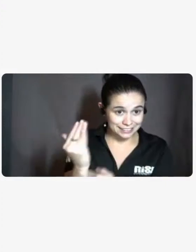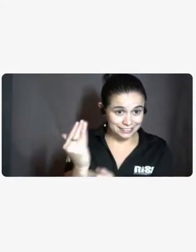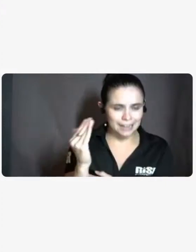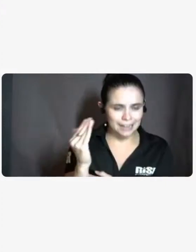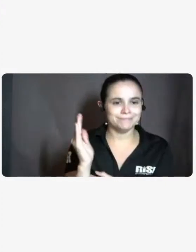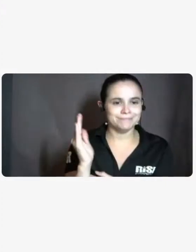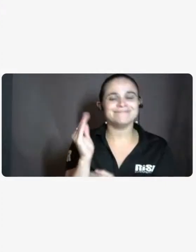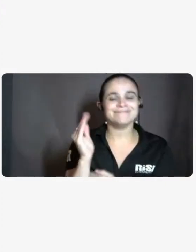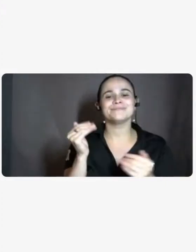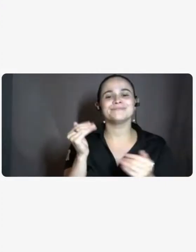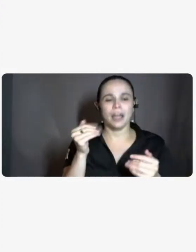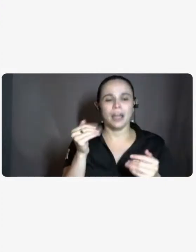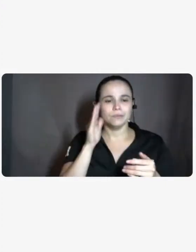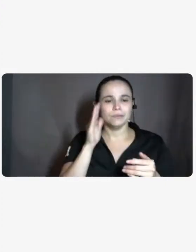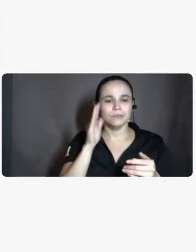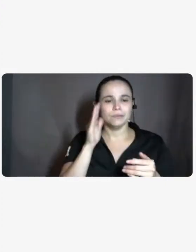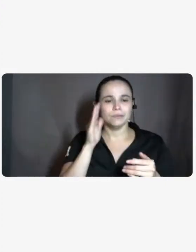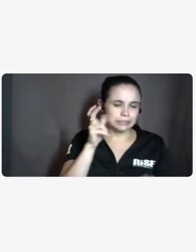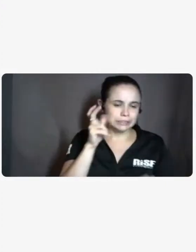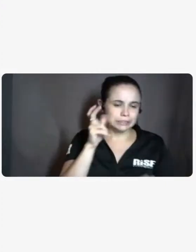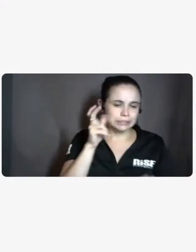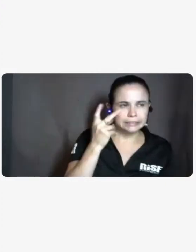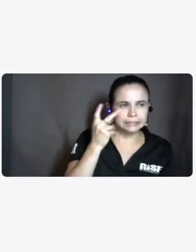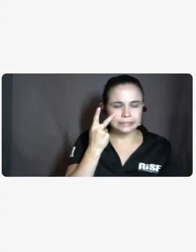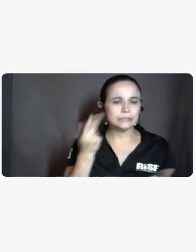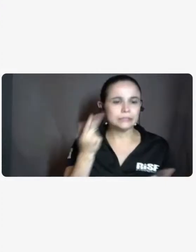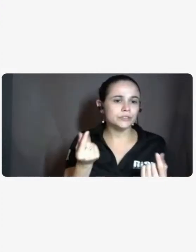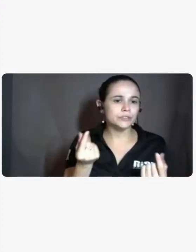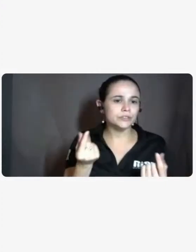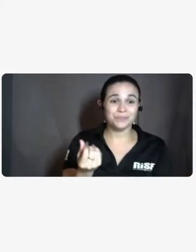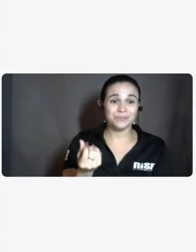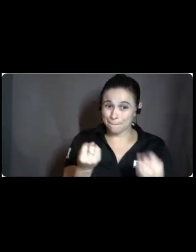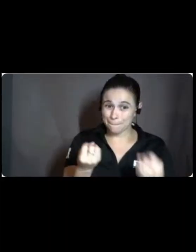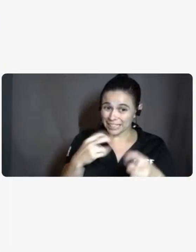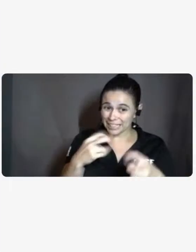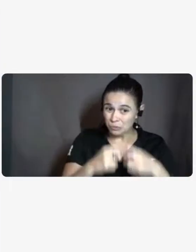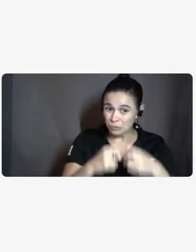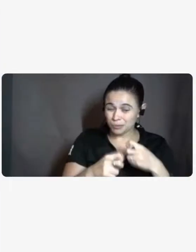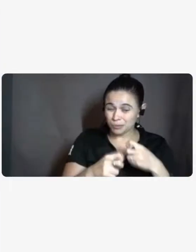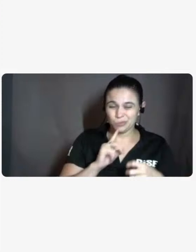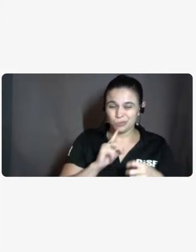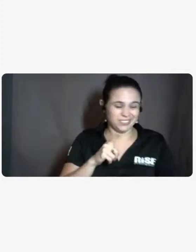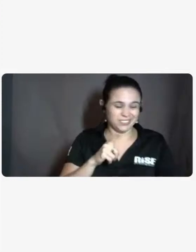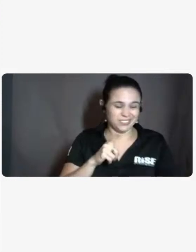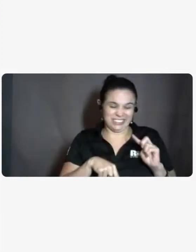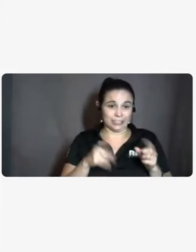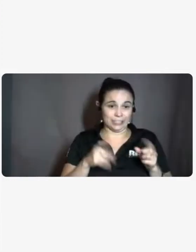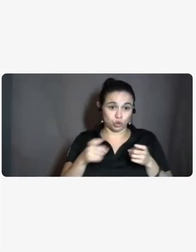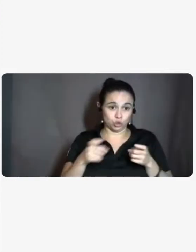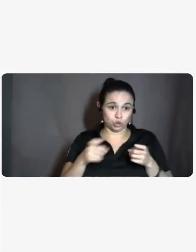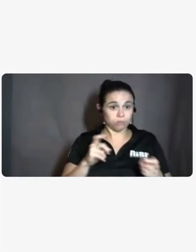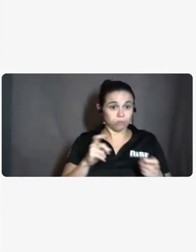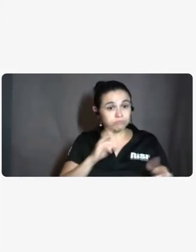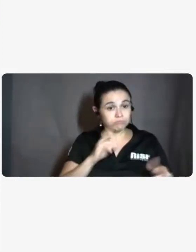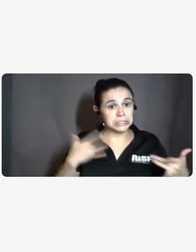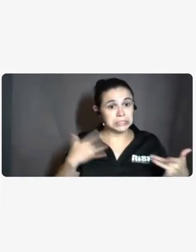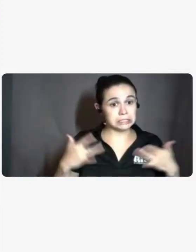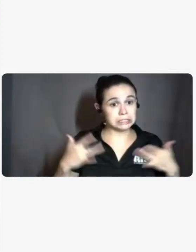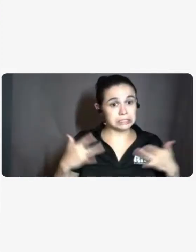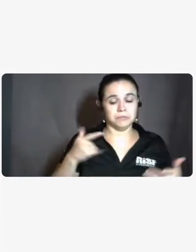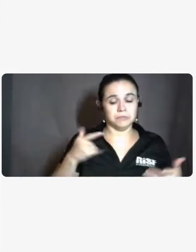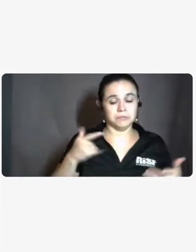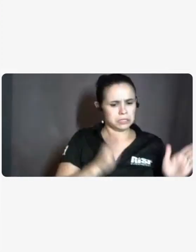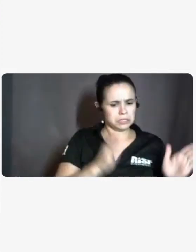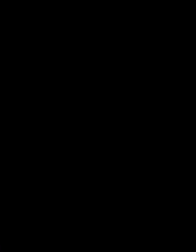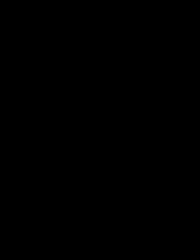area are out of our control, I'm extremely excited about the plan that we have and that we're able to develop